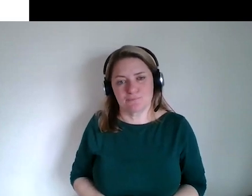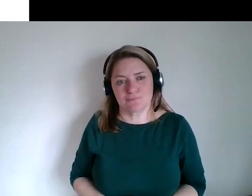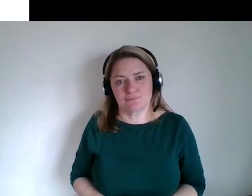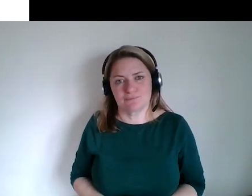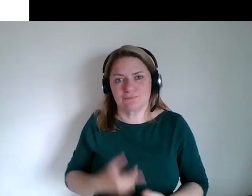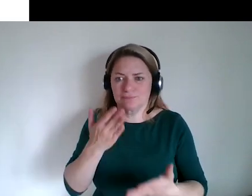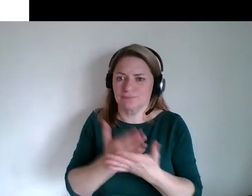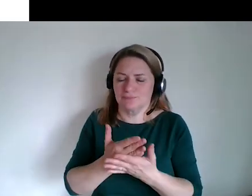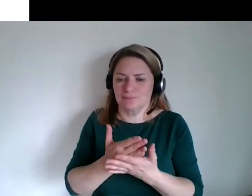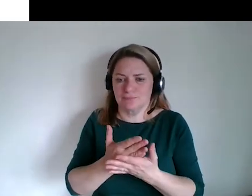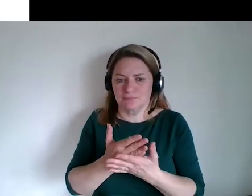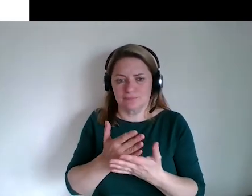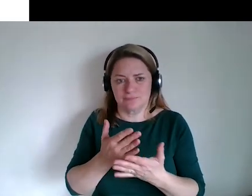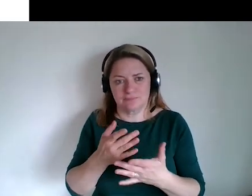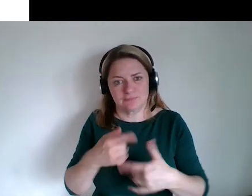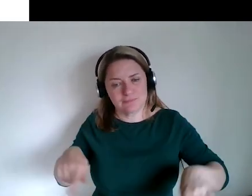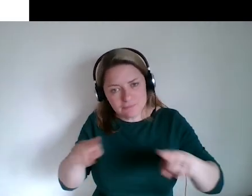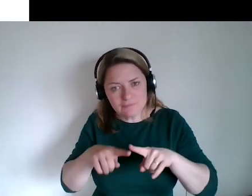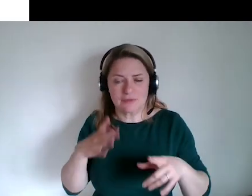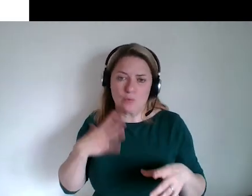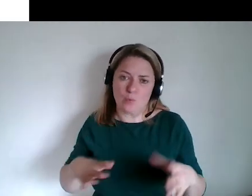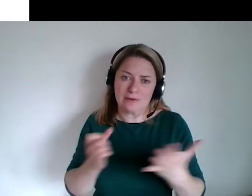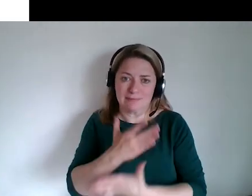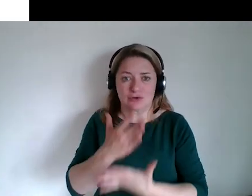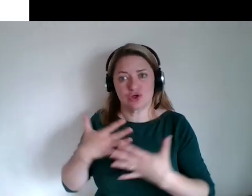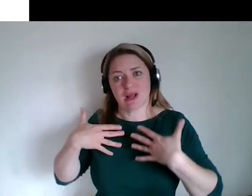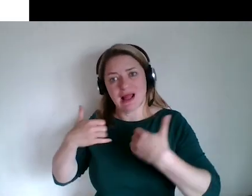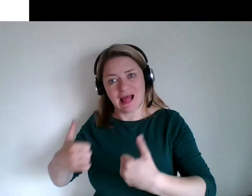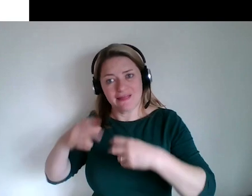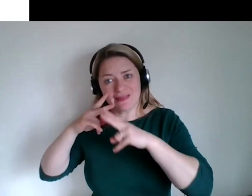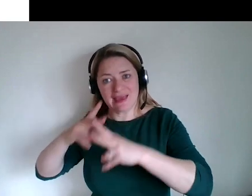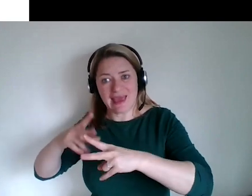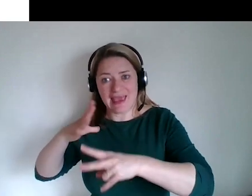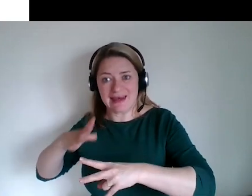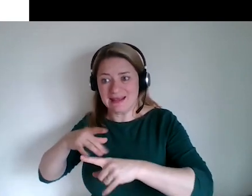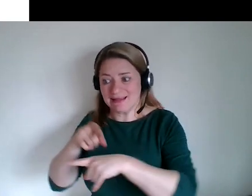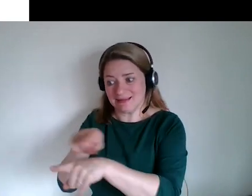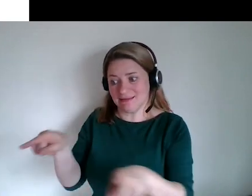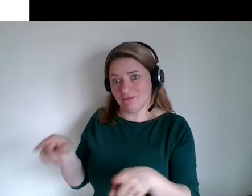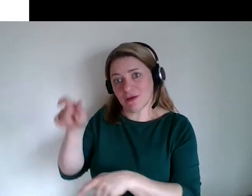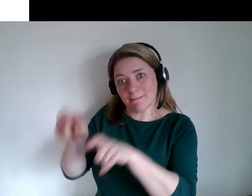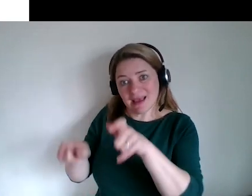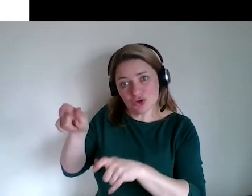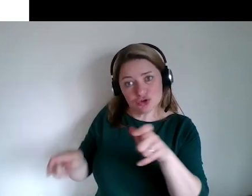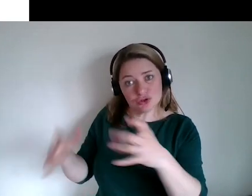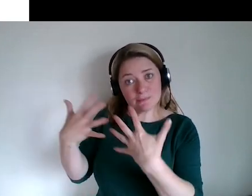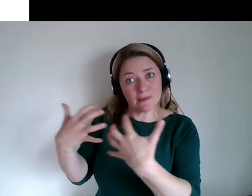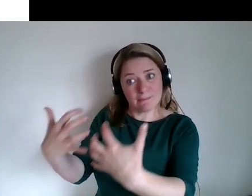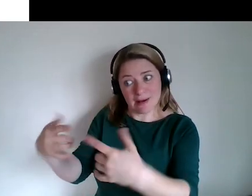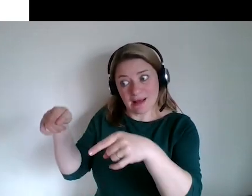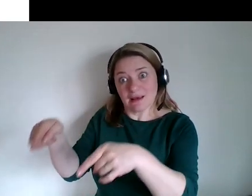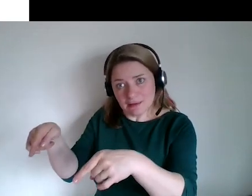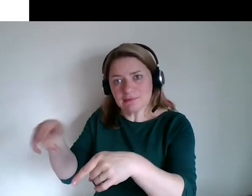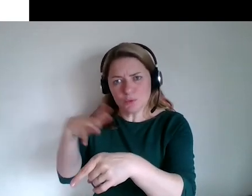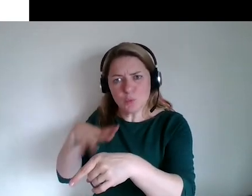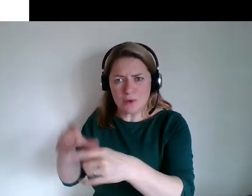very definite activity to place the health and care needs of patients and public at the